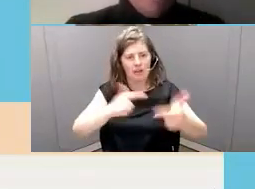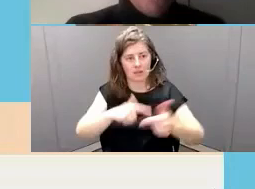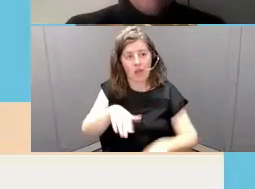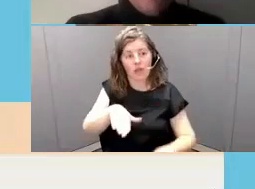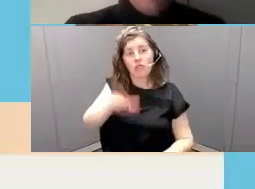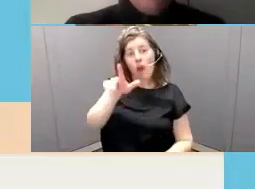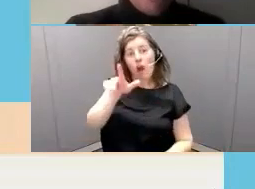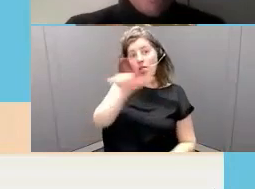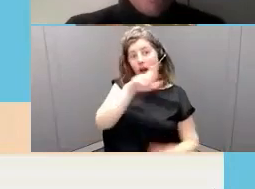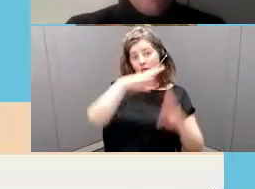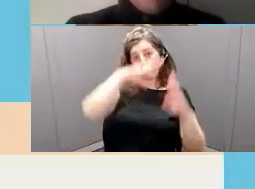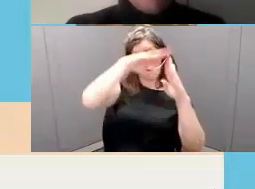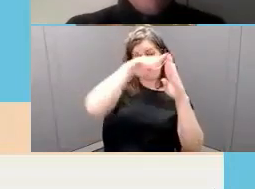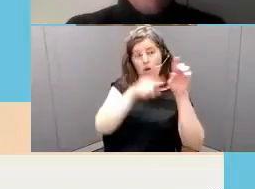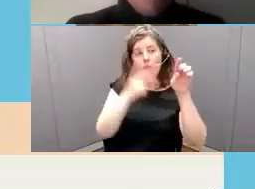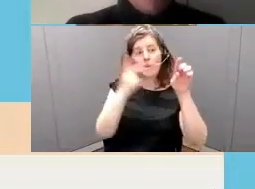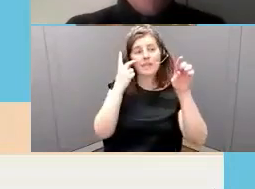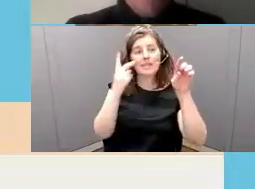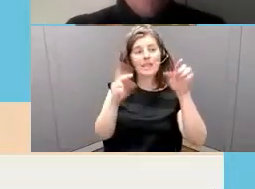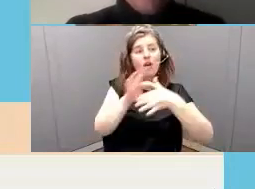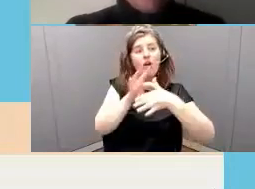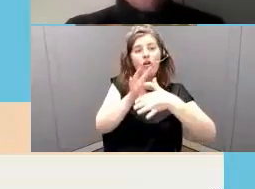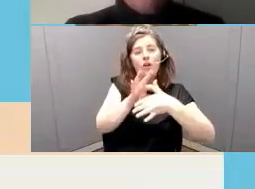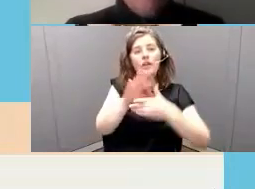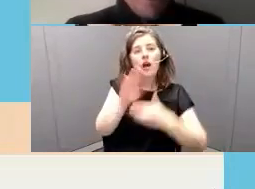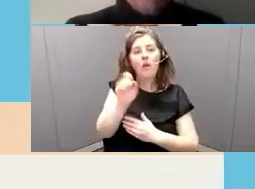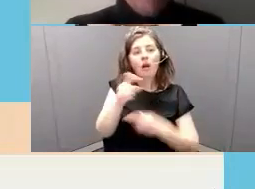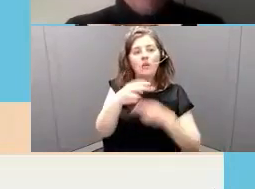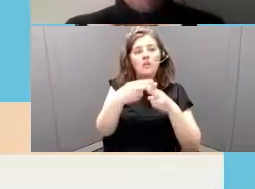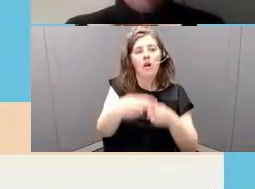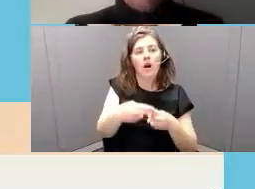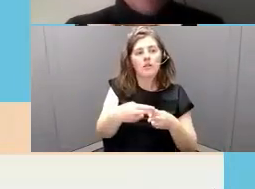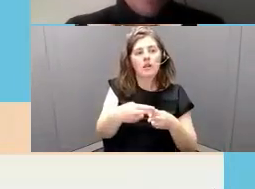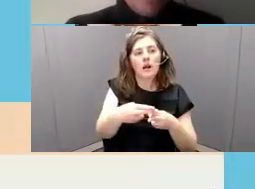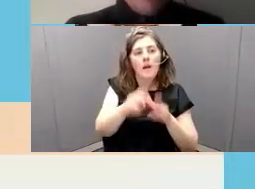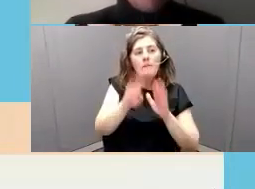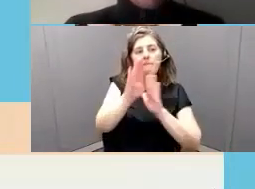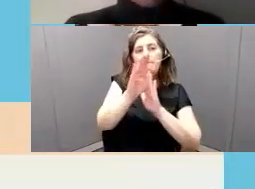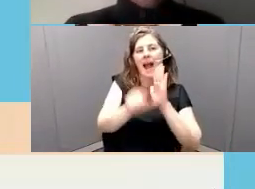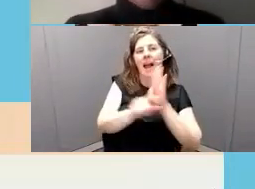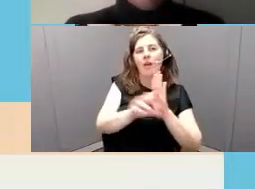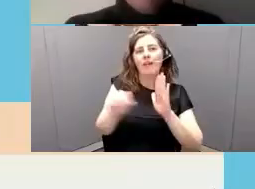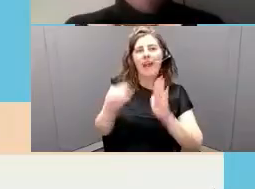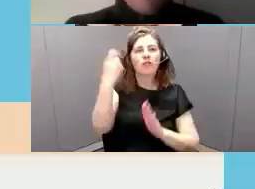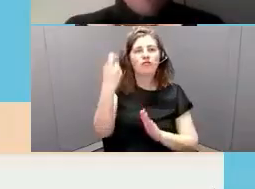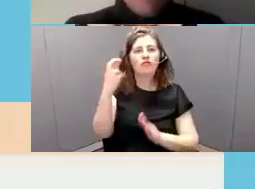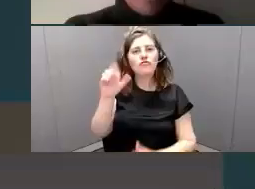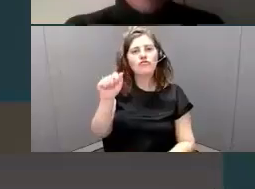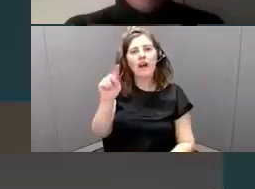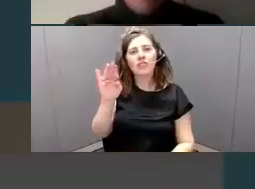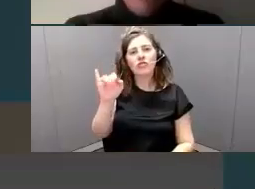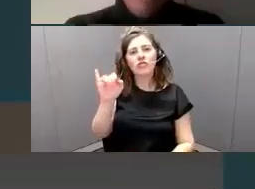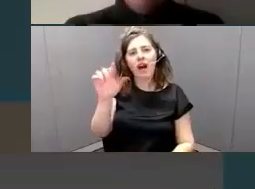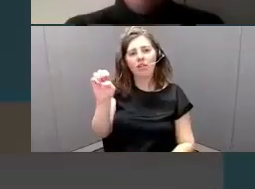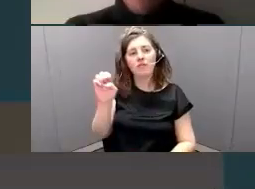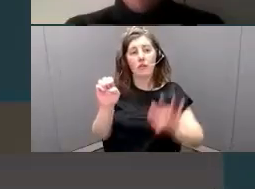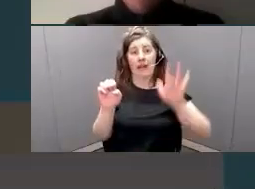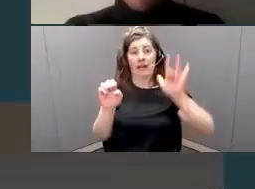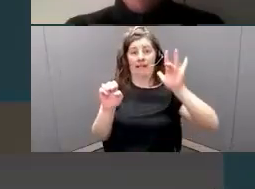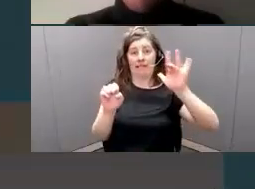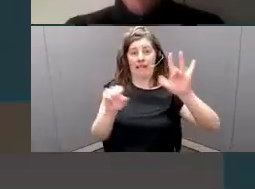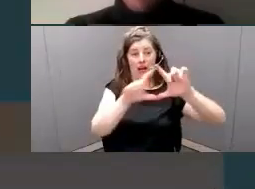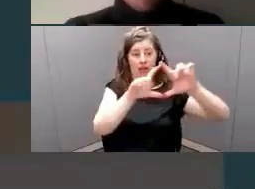left-hand corner, we see a content box called Background and Rationale. We're going to want to click on